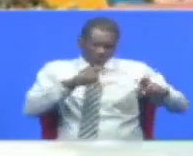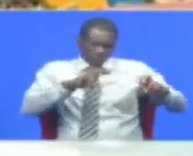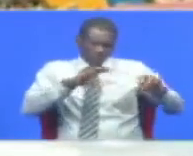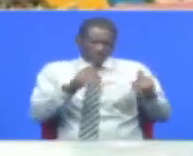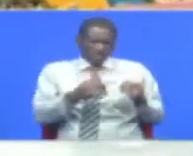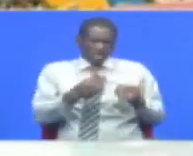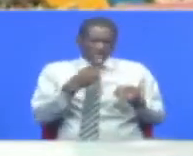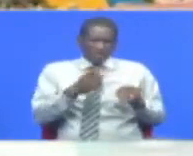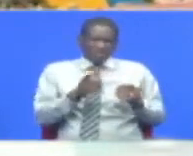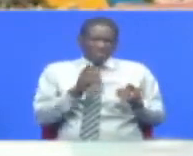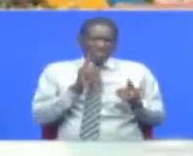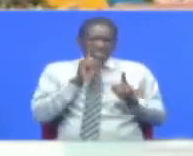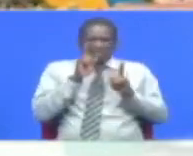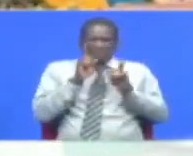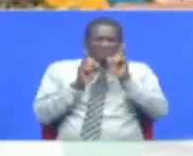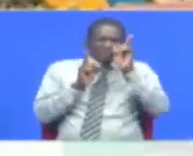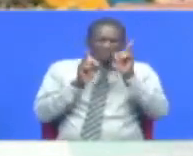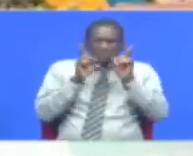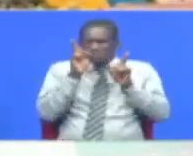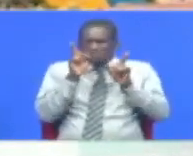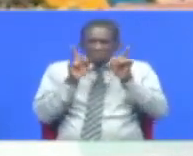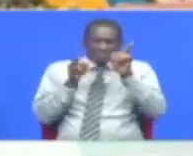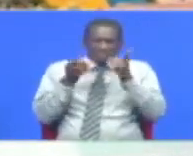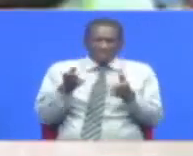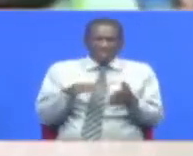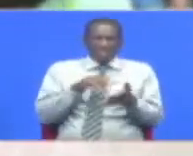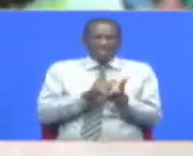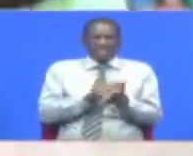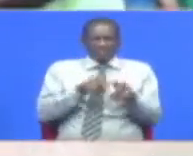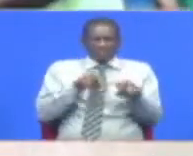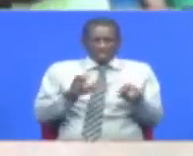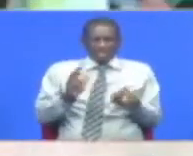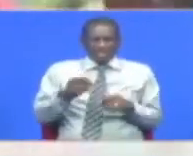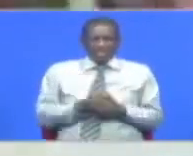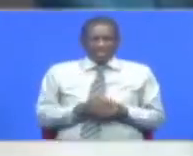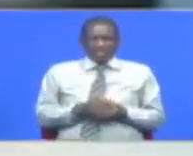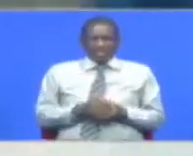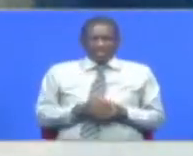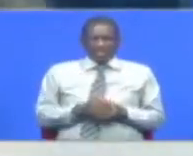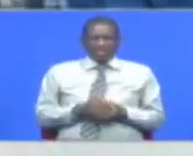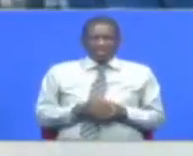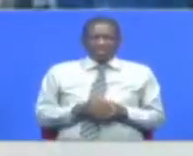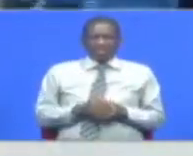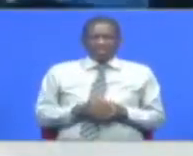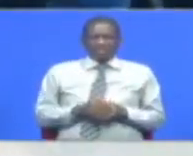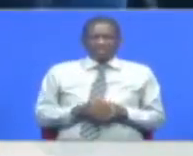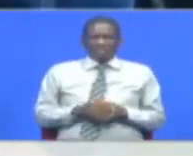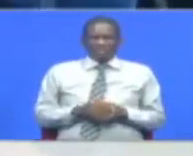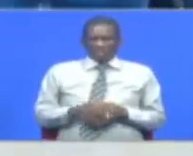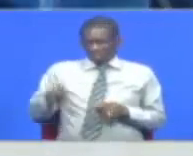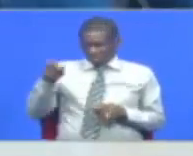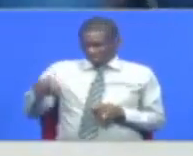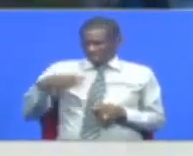zimesoma kama menu hivi. Eh, hiyo ndio ya hapa. Hii ni China. Eh? China.